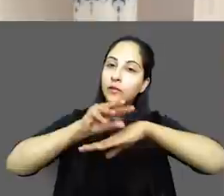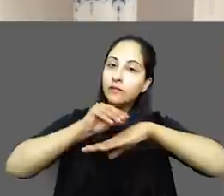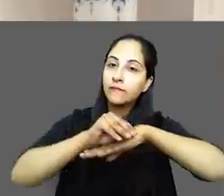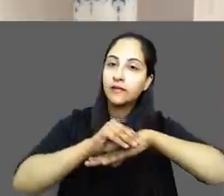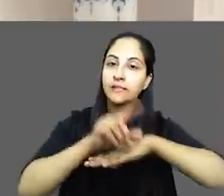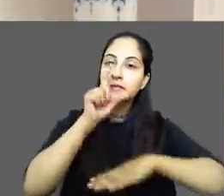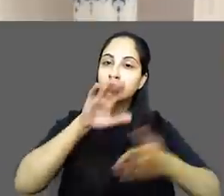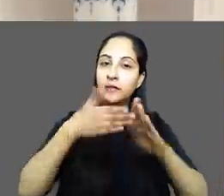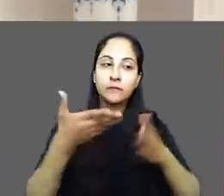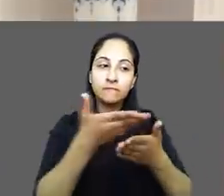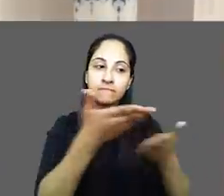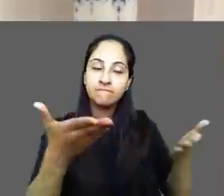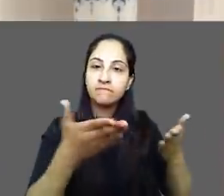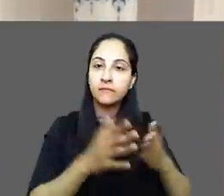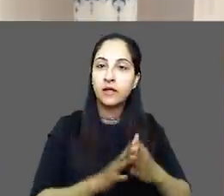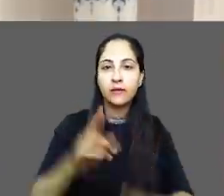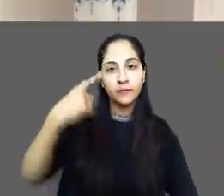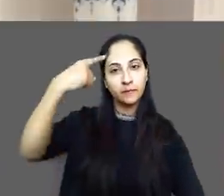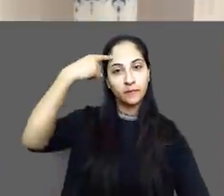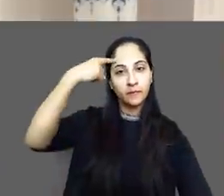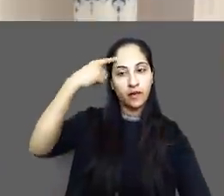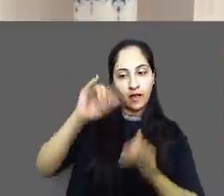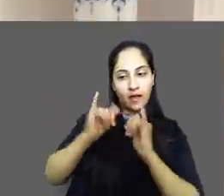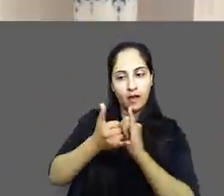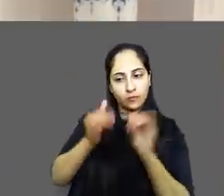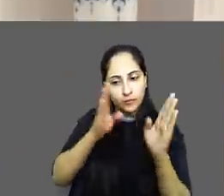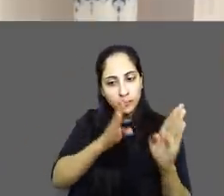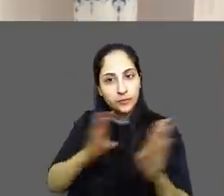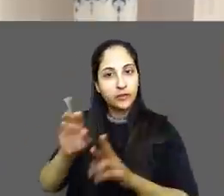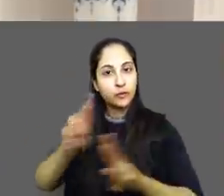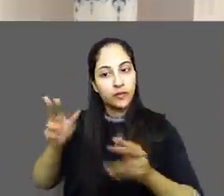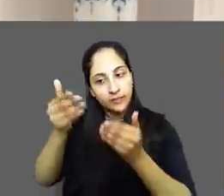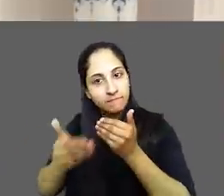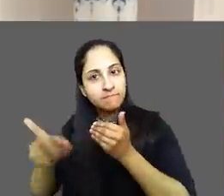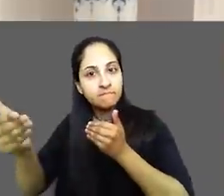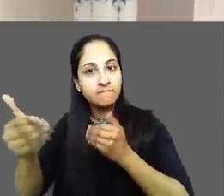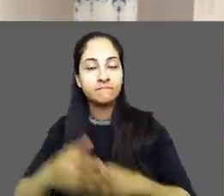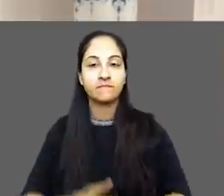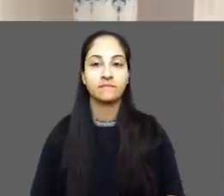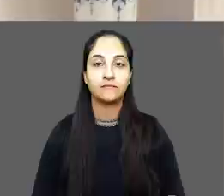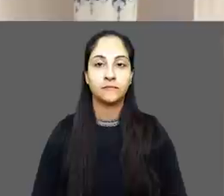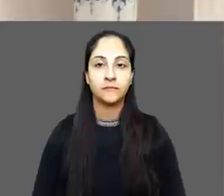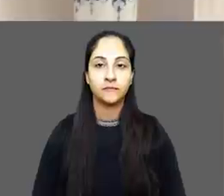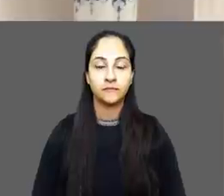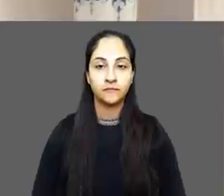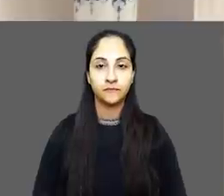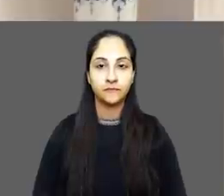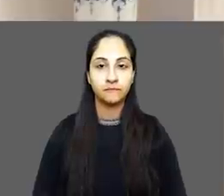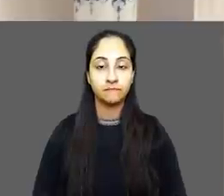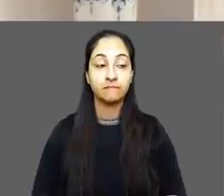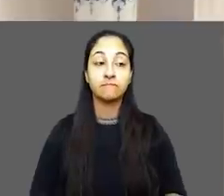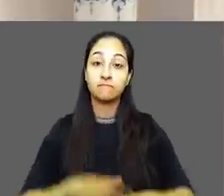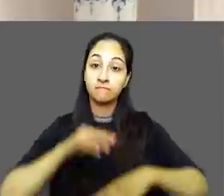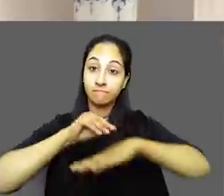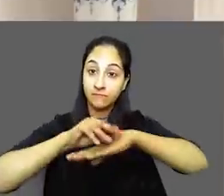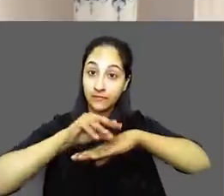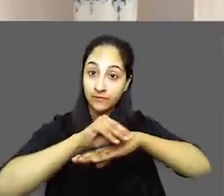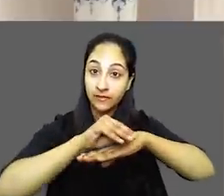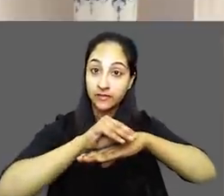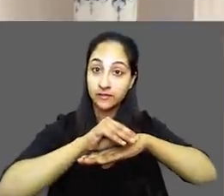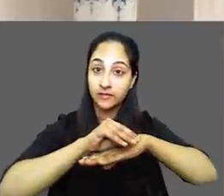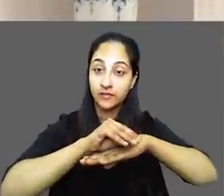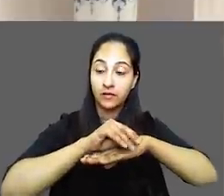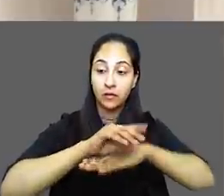think that change is over and that the world will return to what it was before the pandemic. There is need for creative